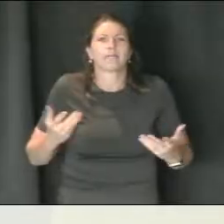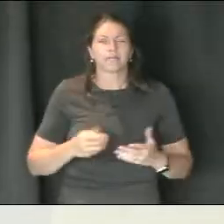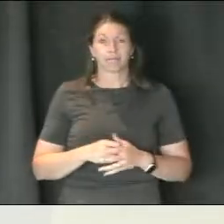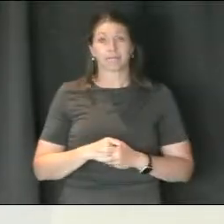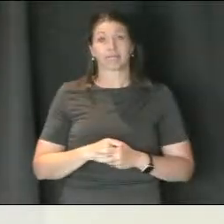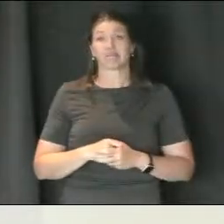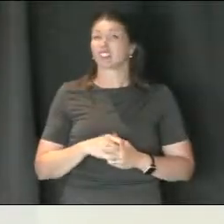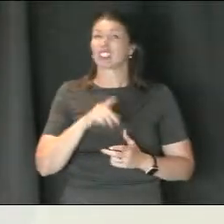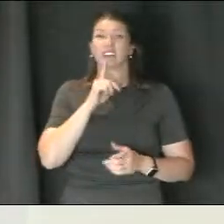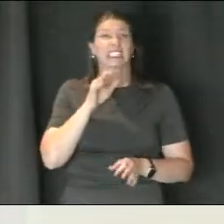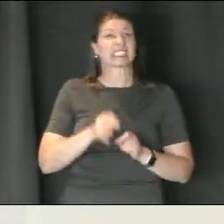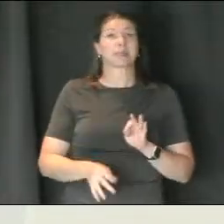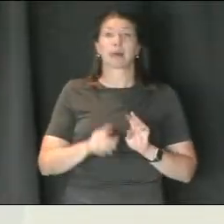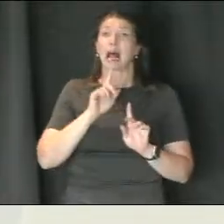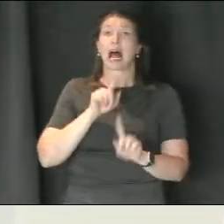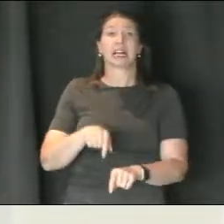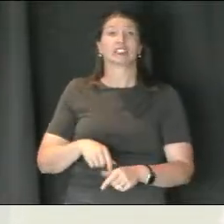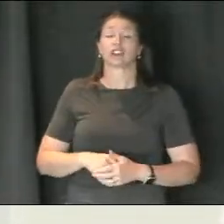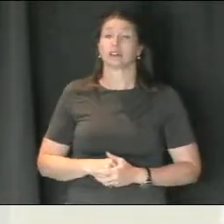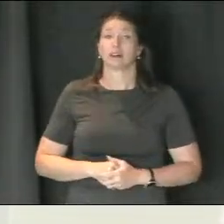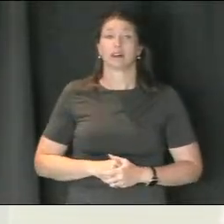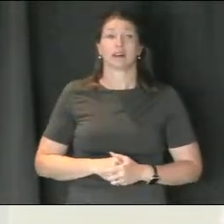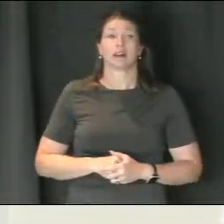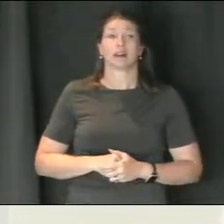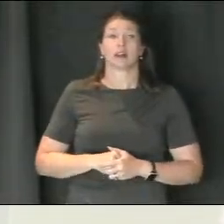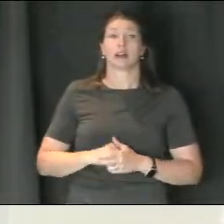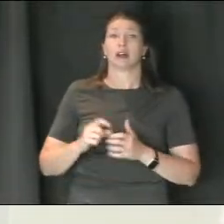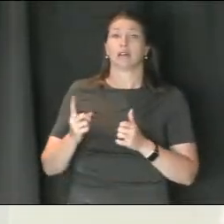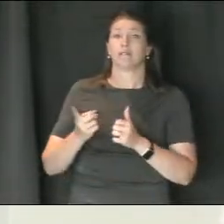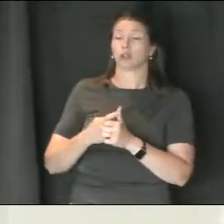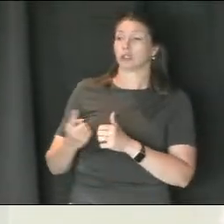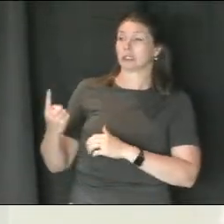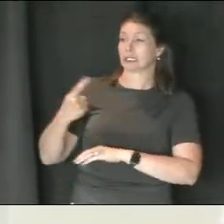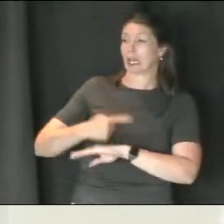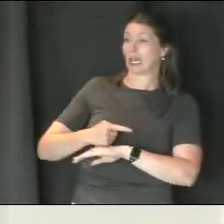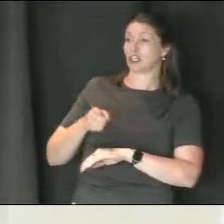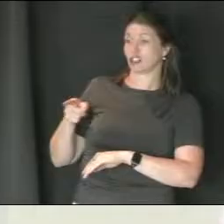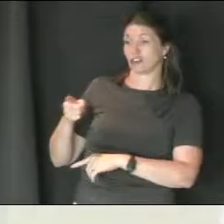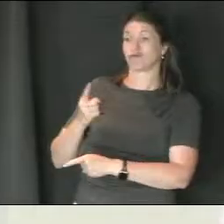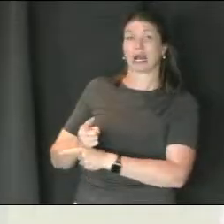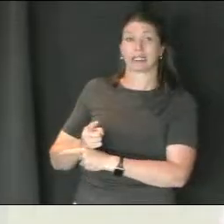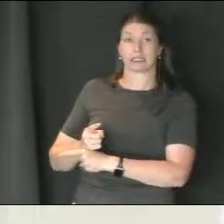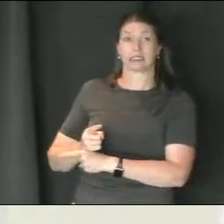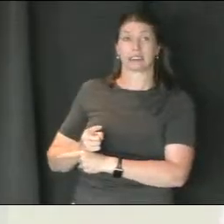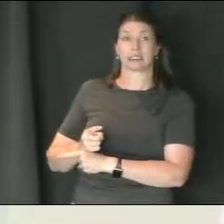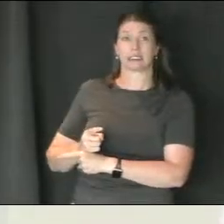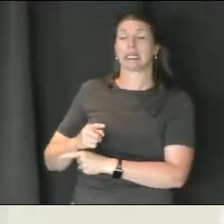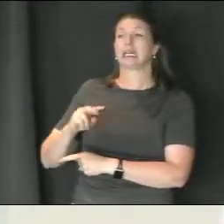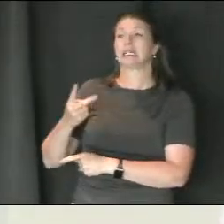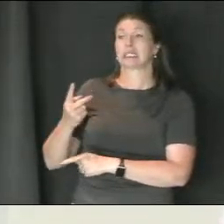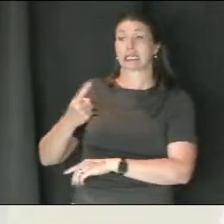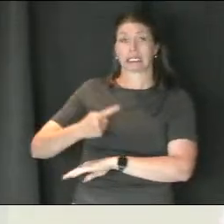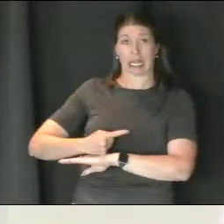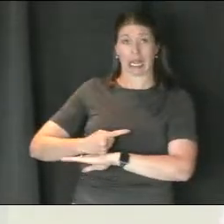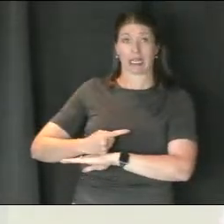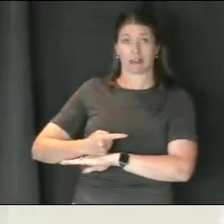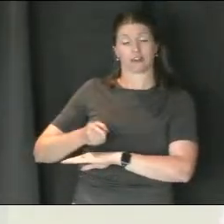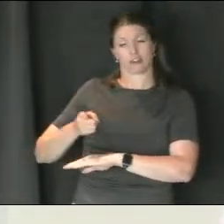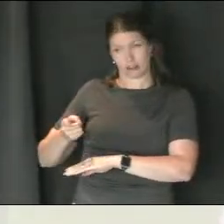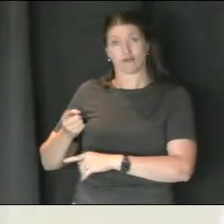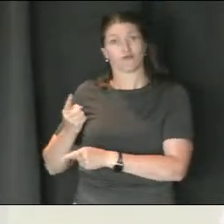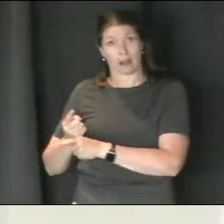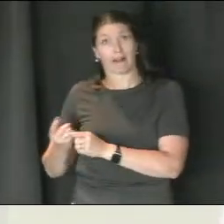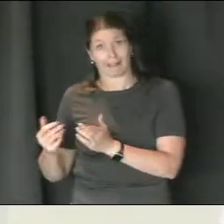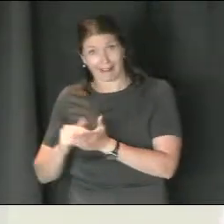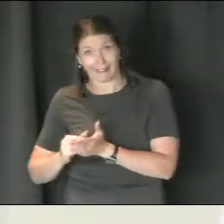very simple answer. The first day, she was right. The second day, she was right